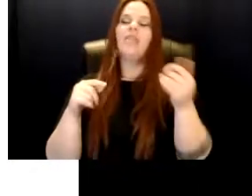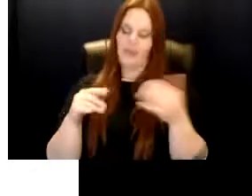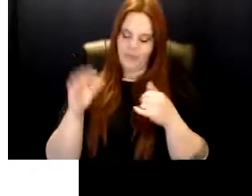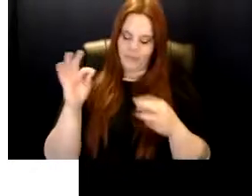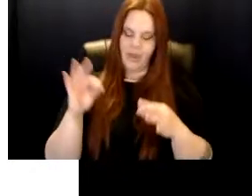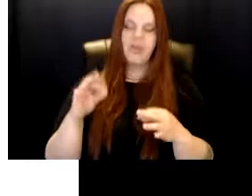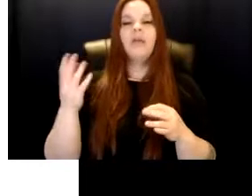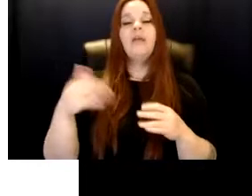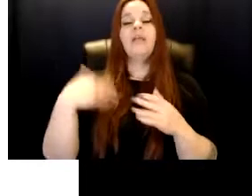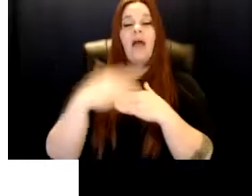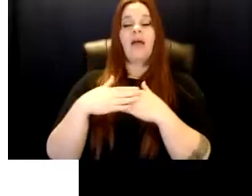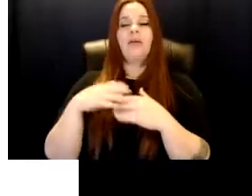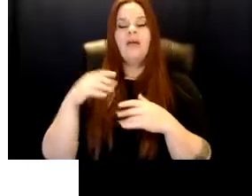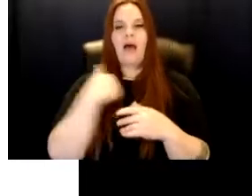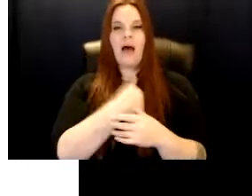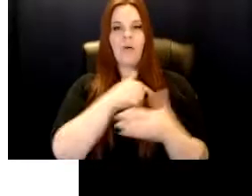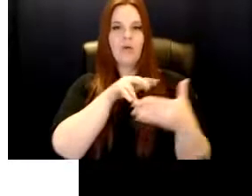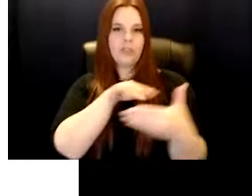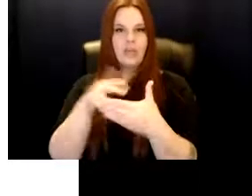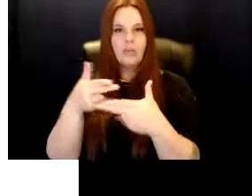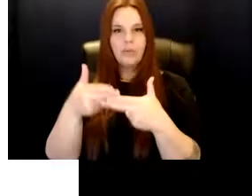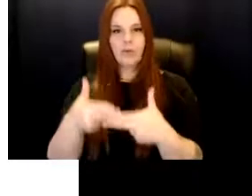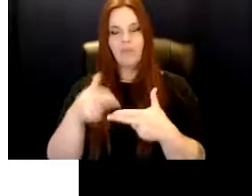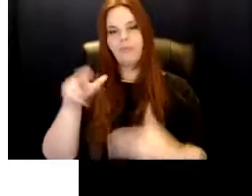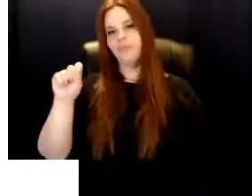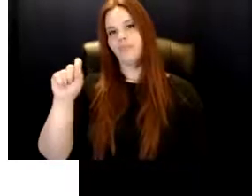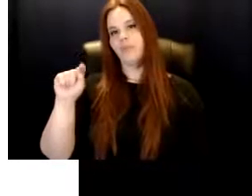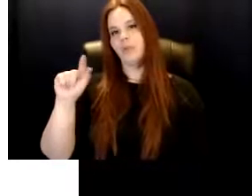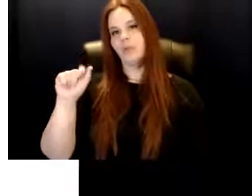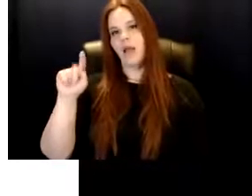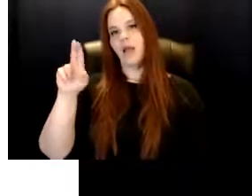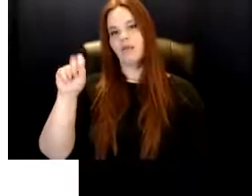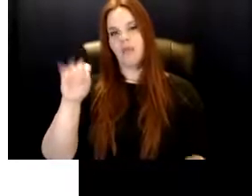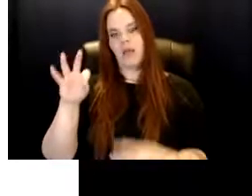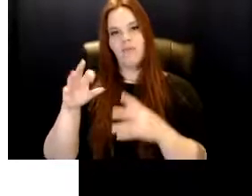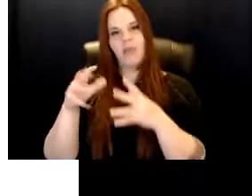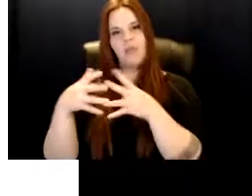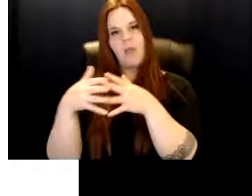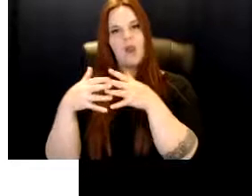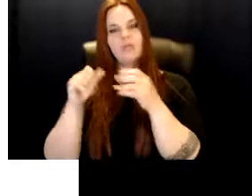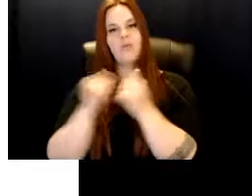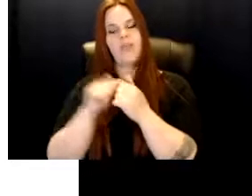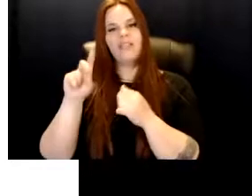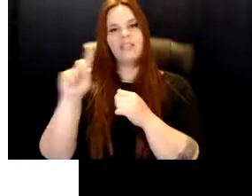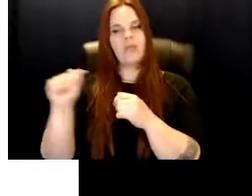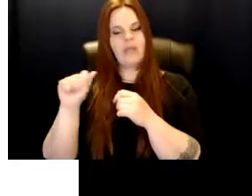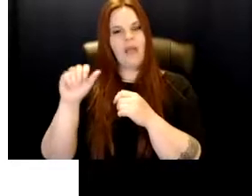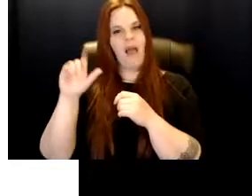the next slide. Our study was called the Status of the Americans with Disabilities Act in Local Governments,